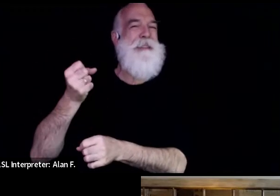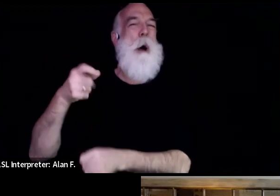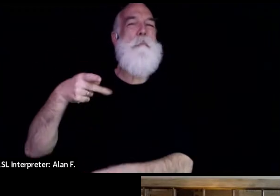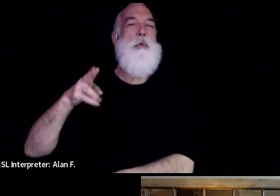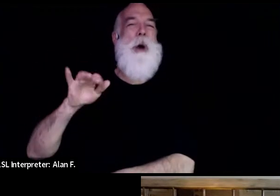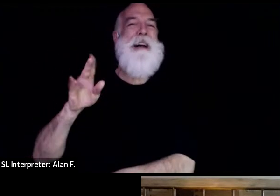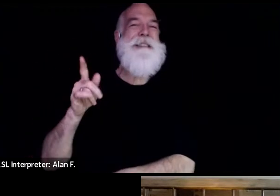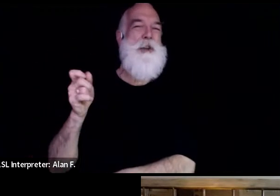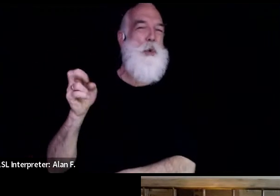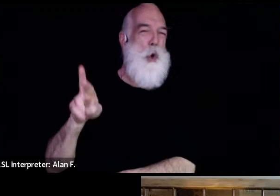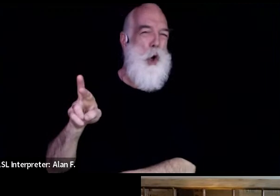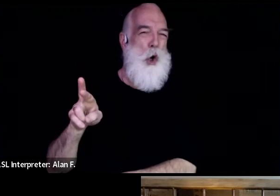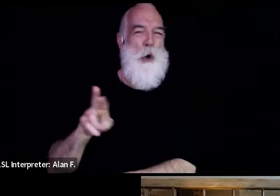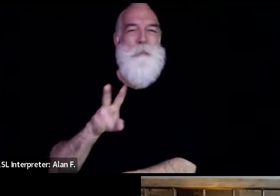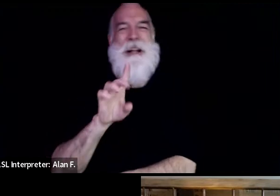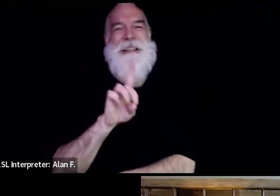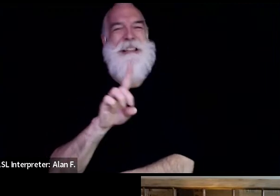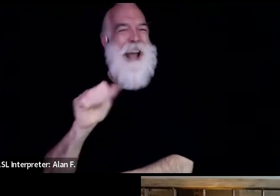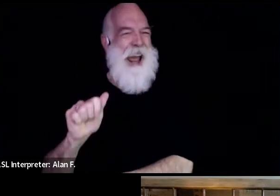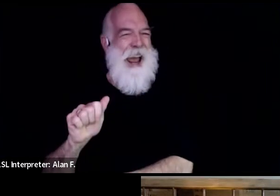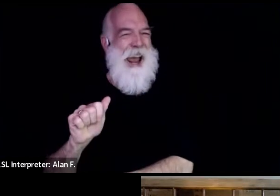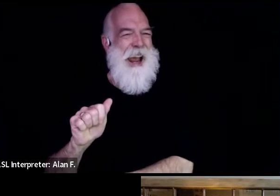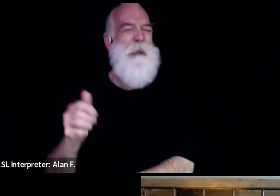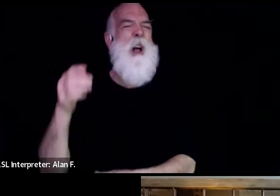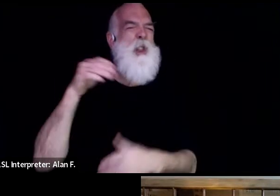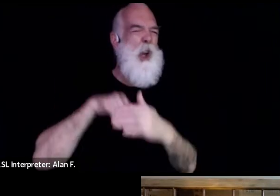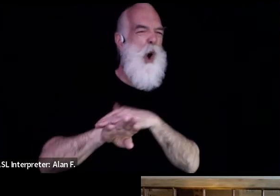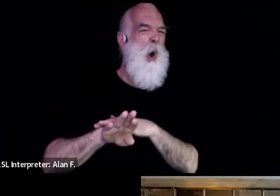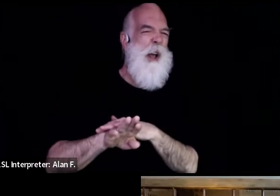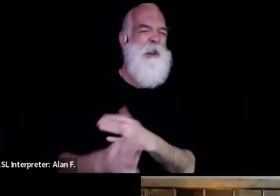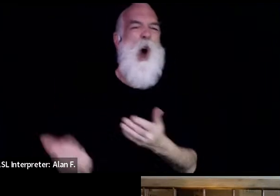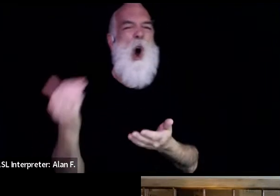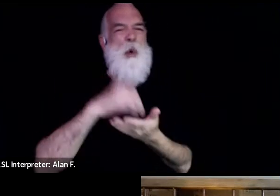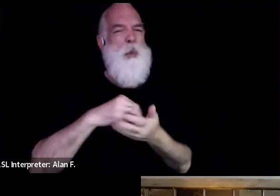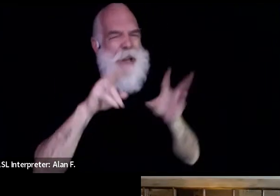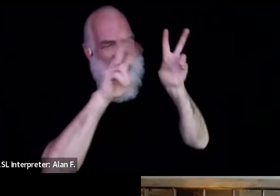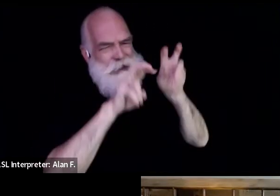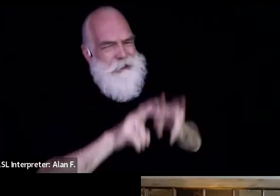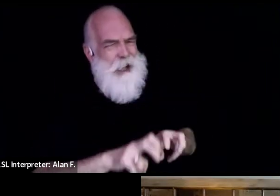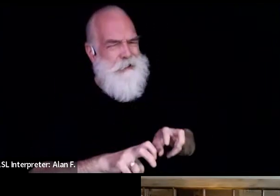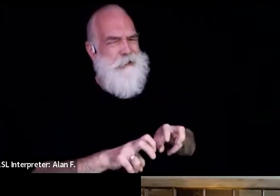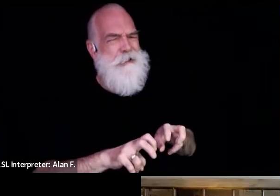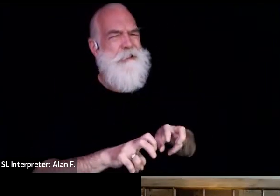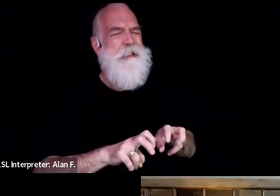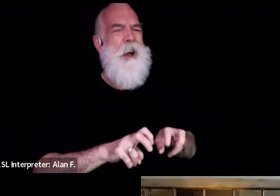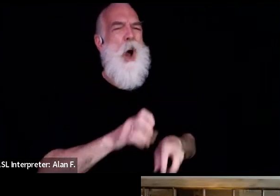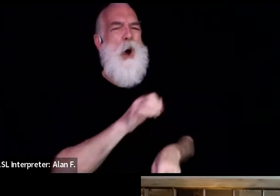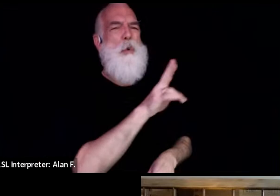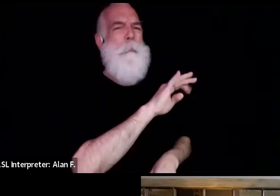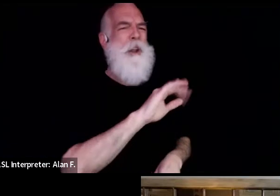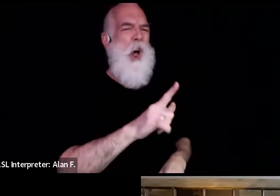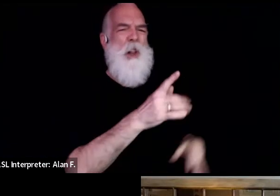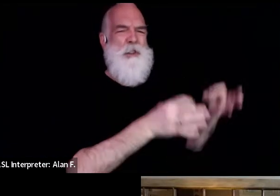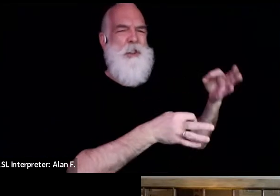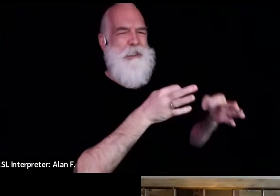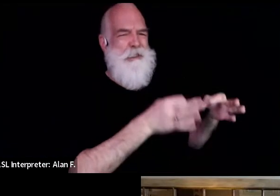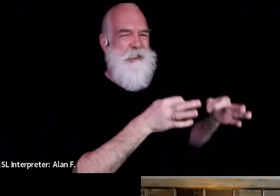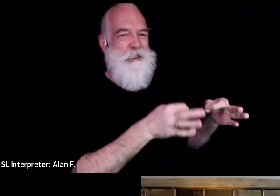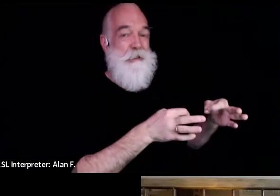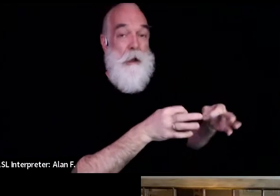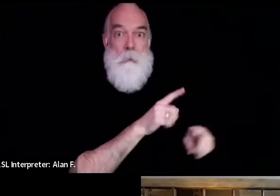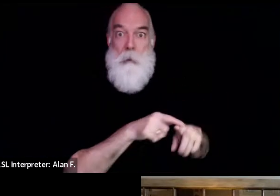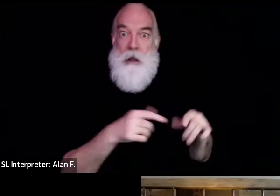reassess criminal justice policies that may be inequitable, many of them are now on the defensive as crime is